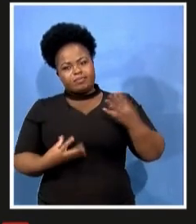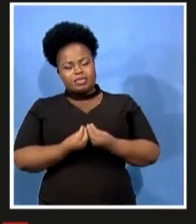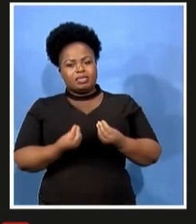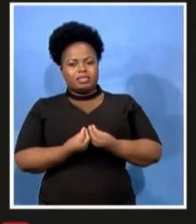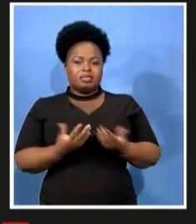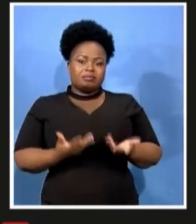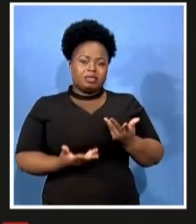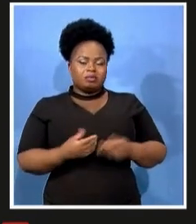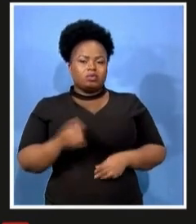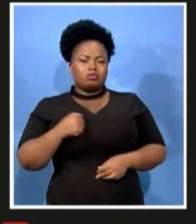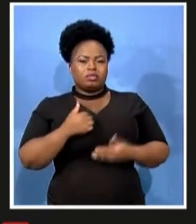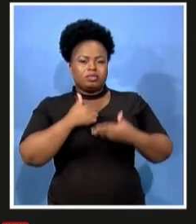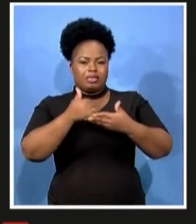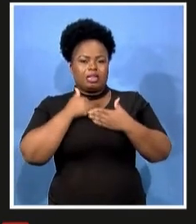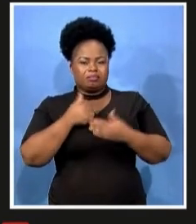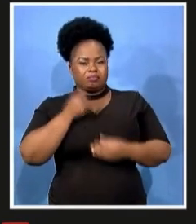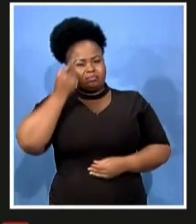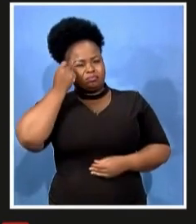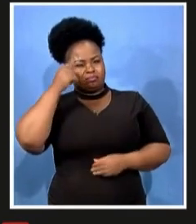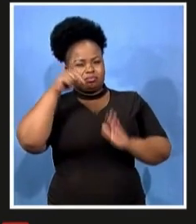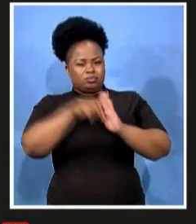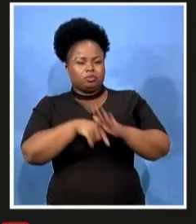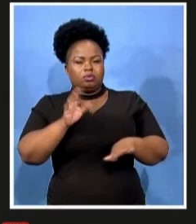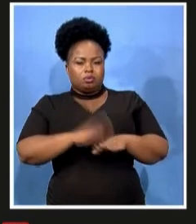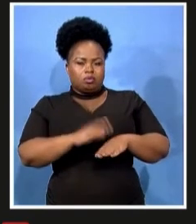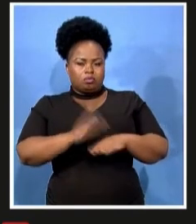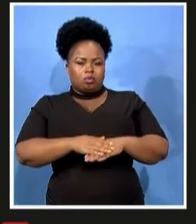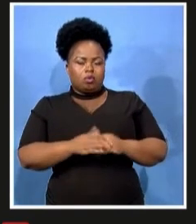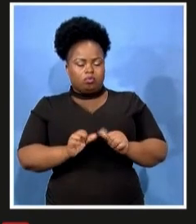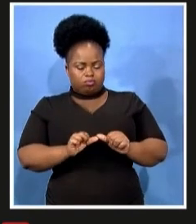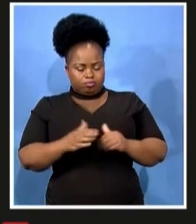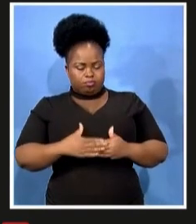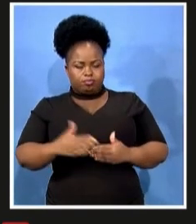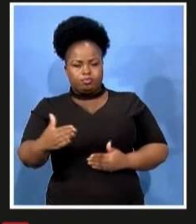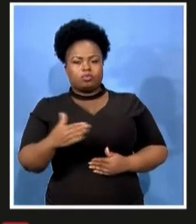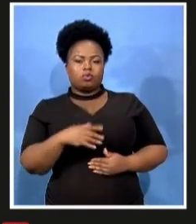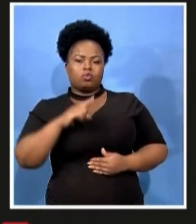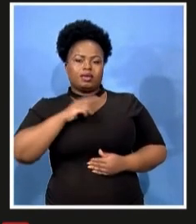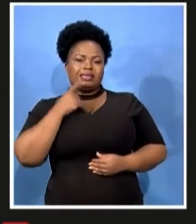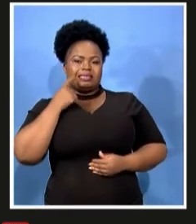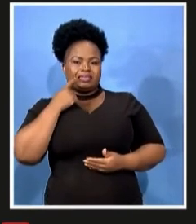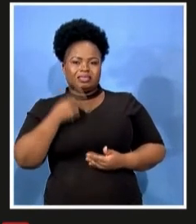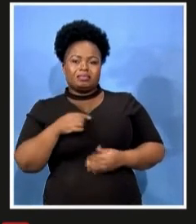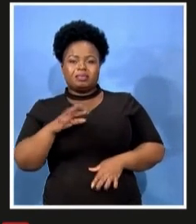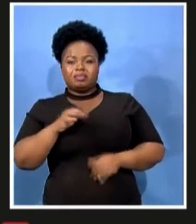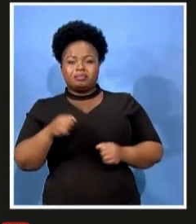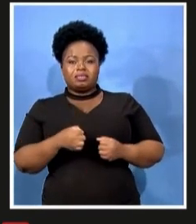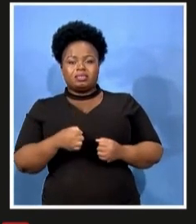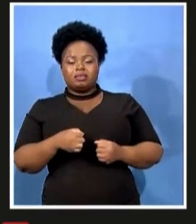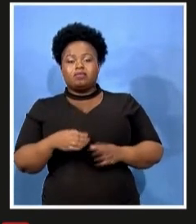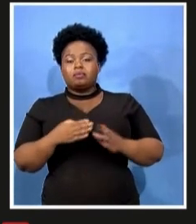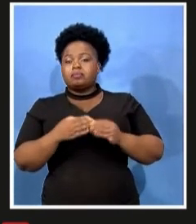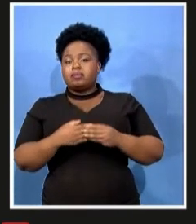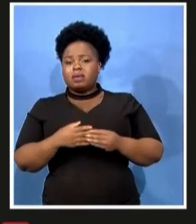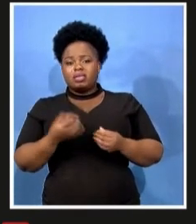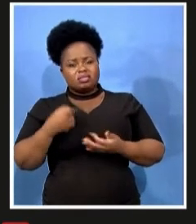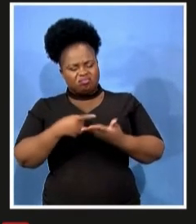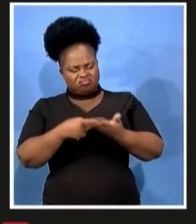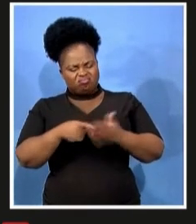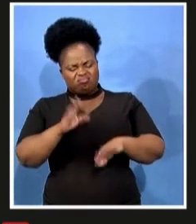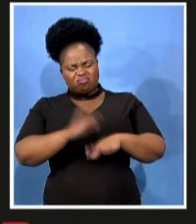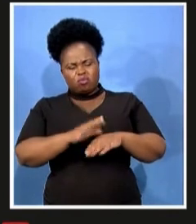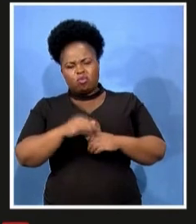understand going forward so that we can be able to engage. I'm not closing a space for members to engage with you. I was just going to I'm giving you